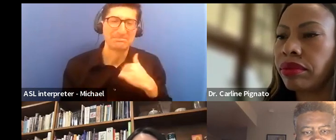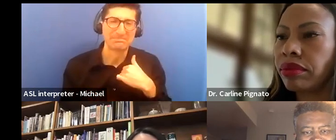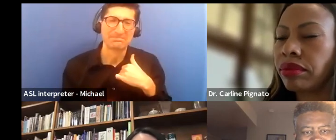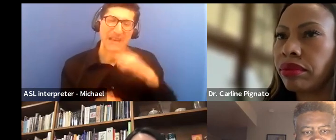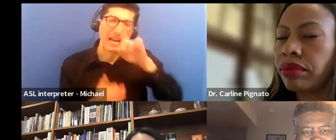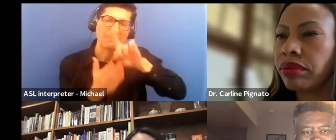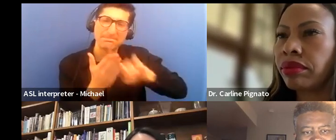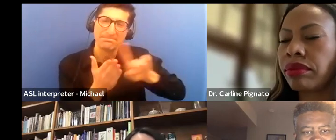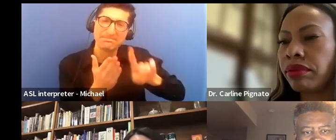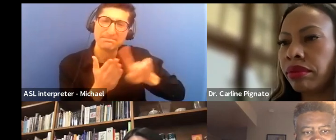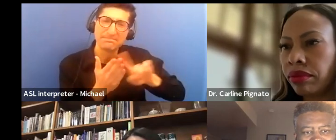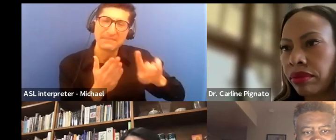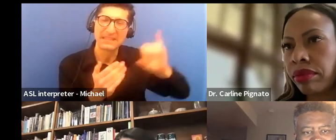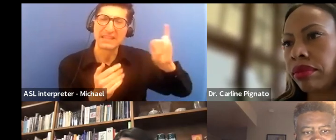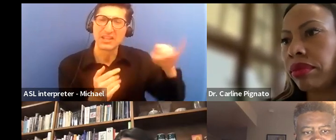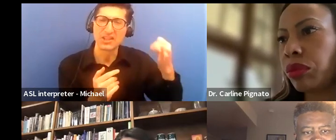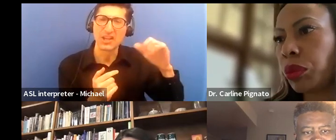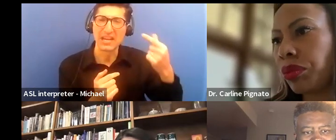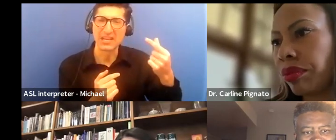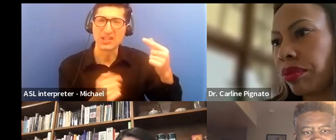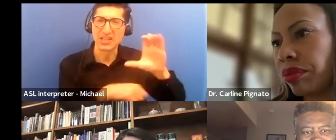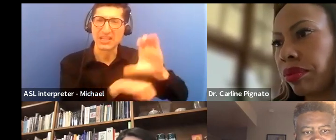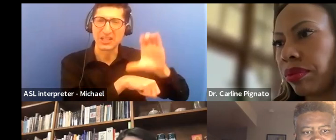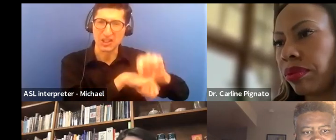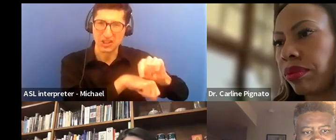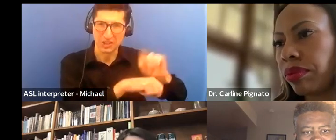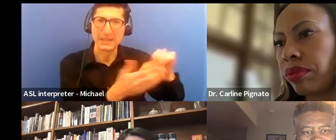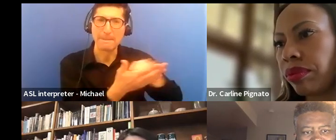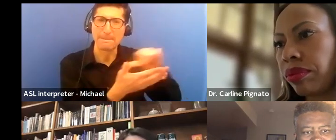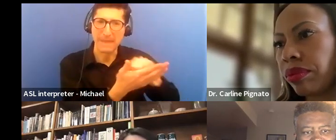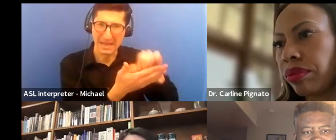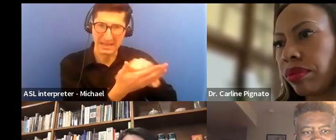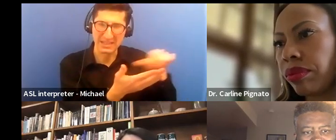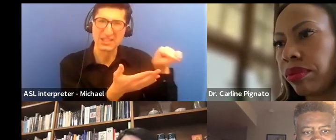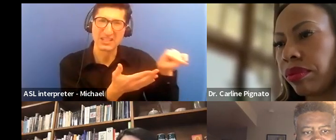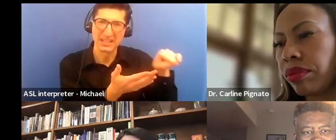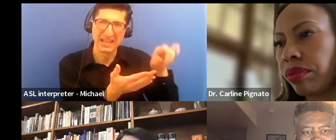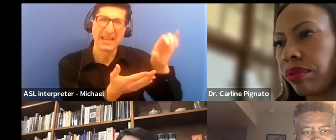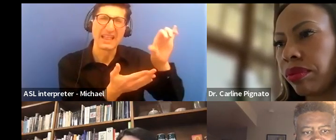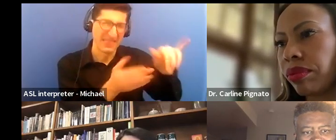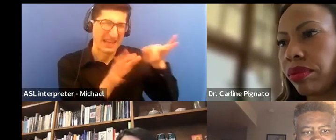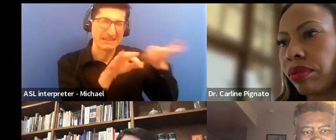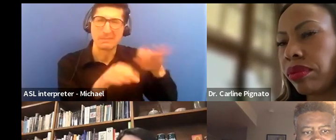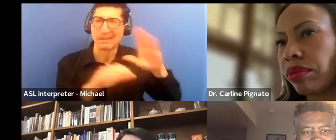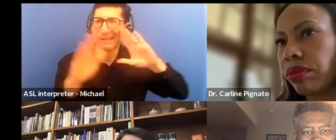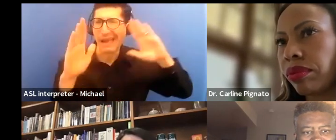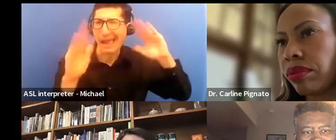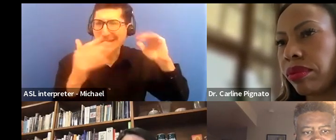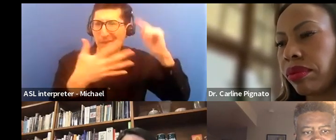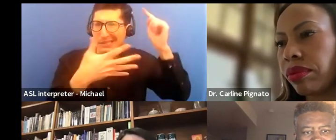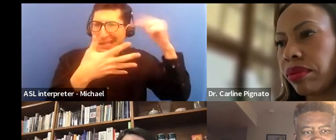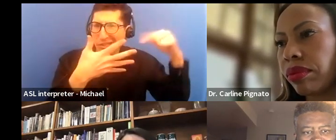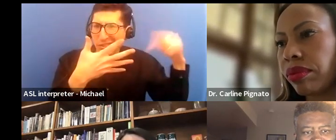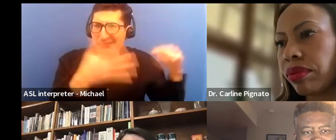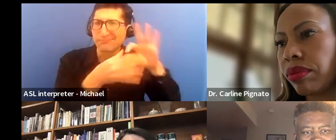job on your JG Consulting and the page that talks about, you know, what is expected, including